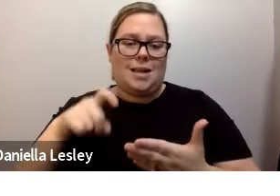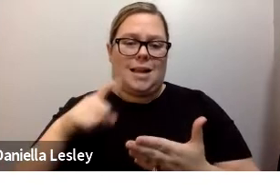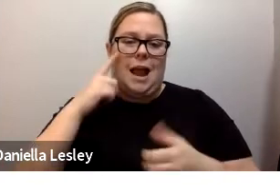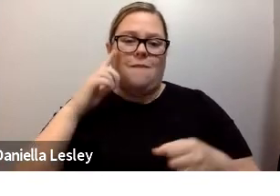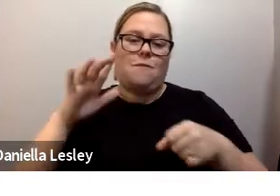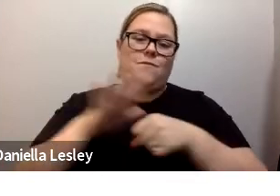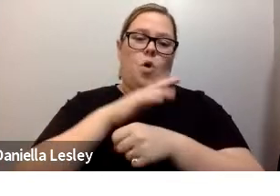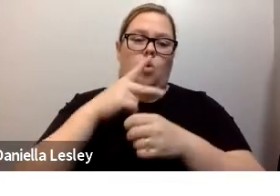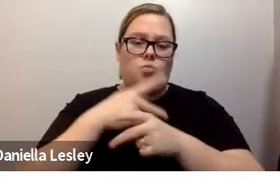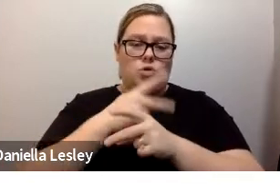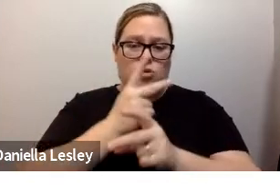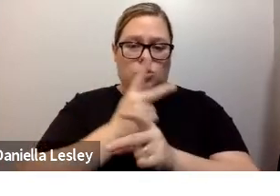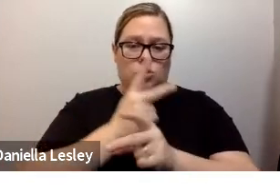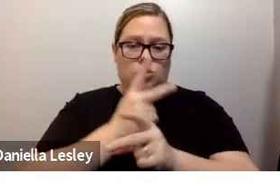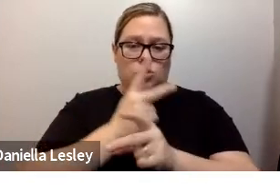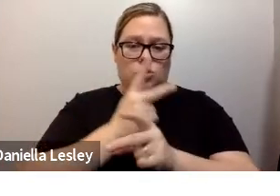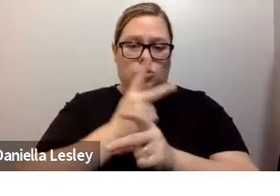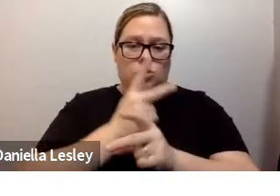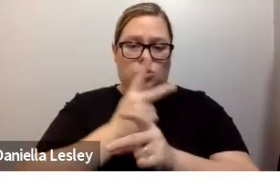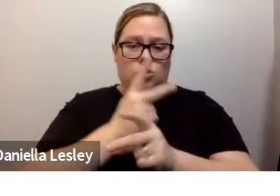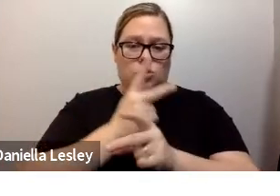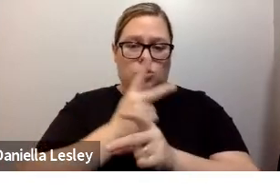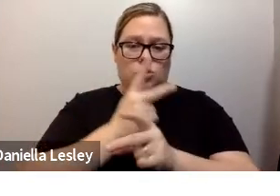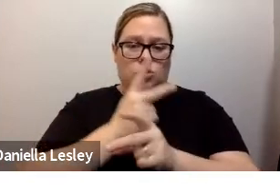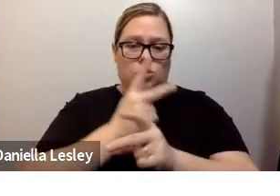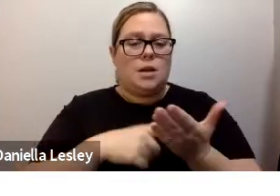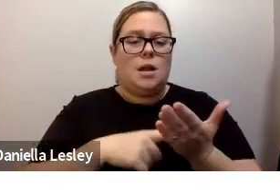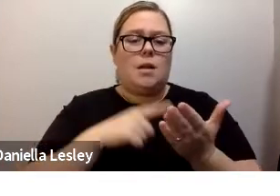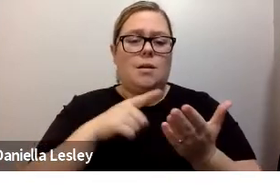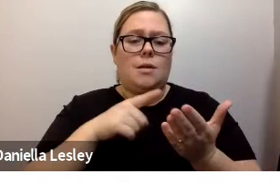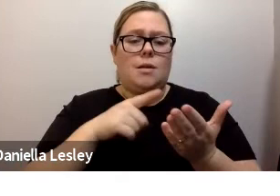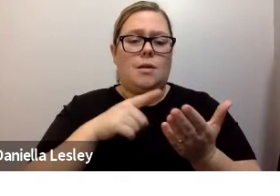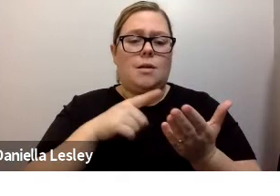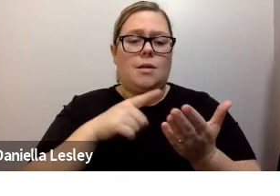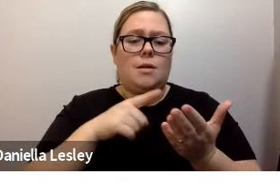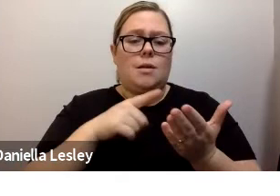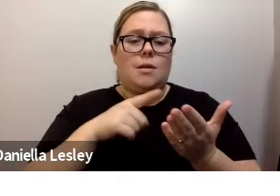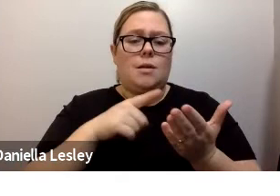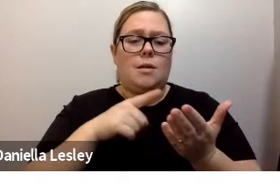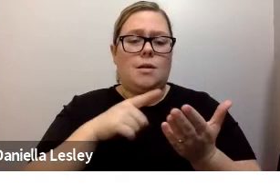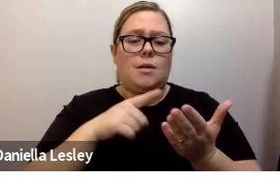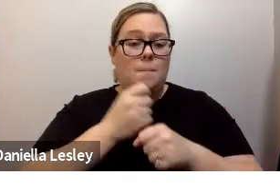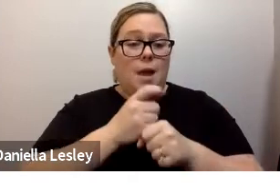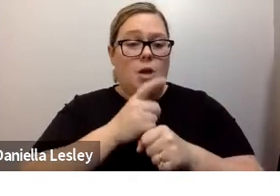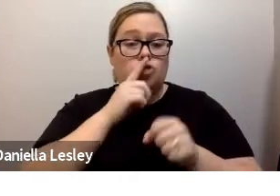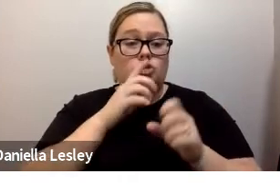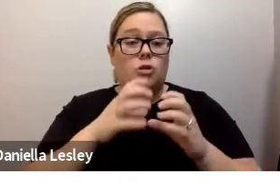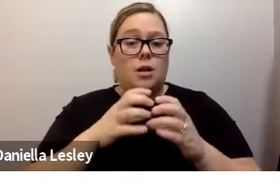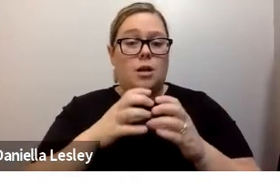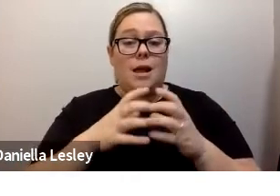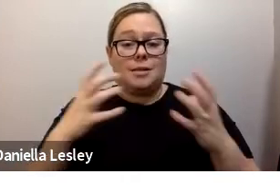about, this can be a quite daunting process. And so that we want to make sure there's as much security as possible for our strategic